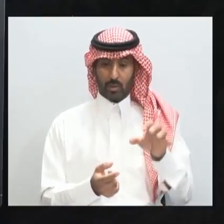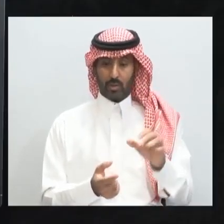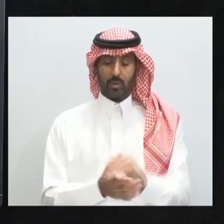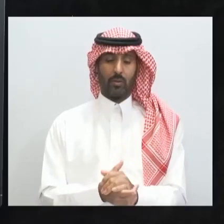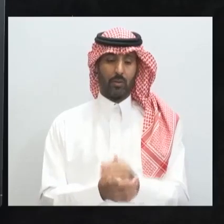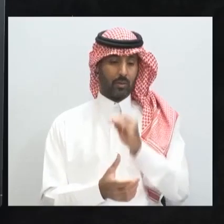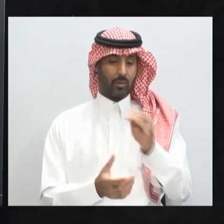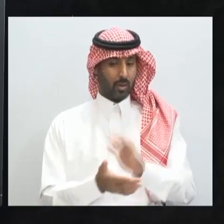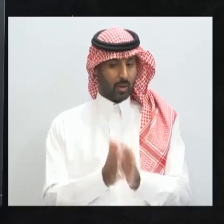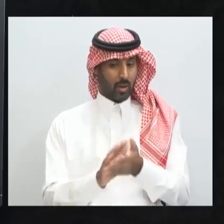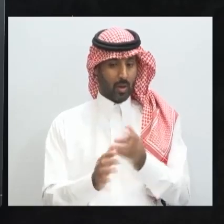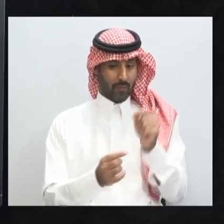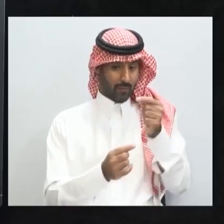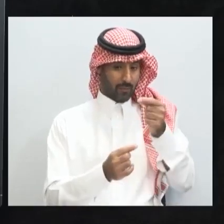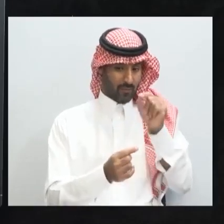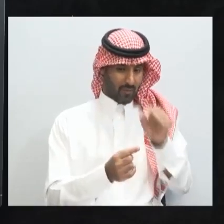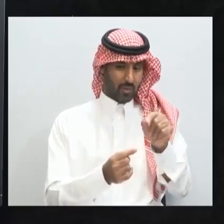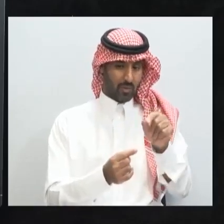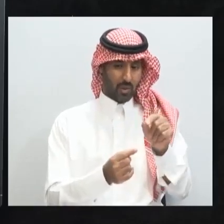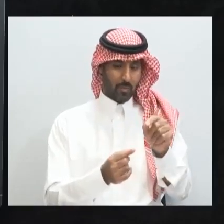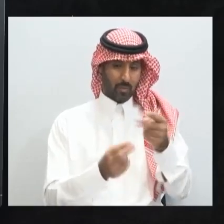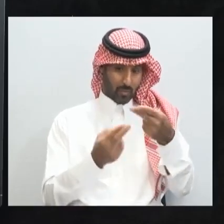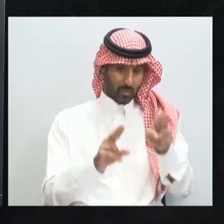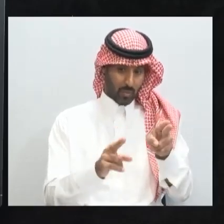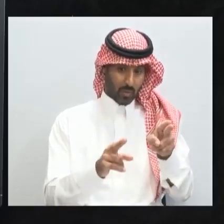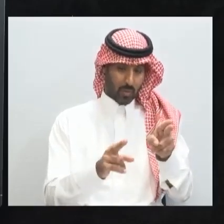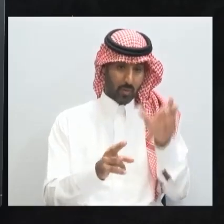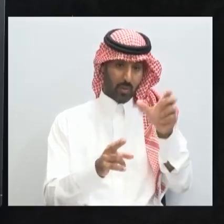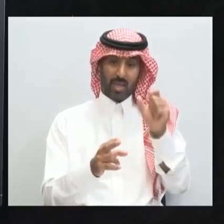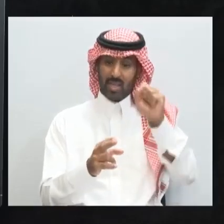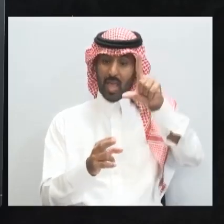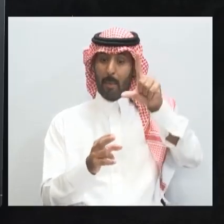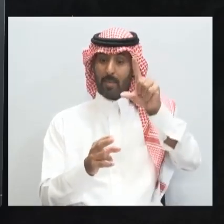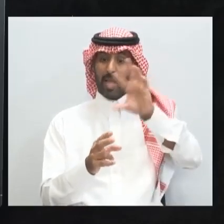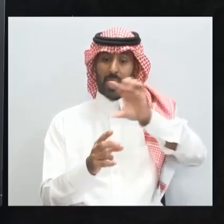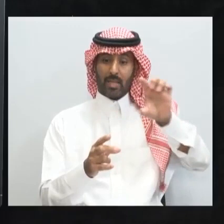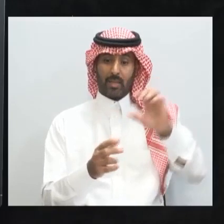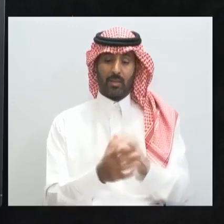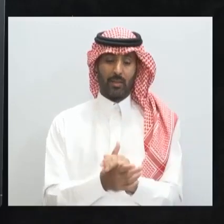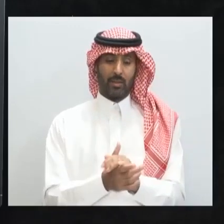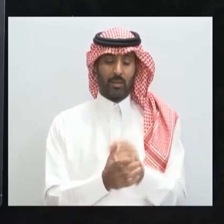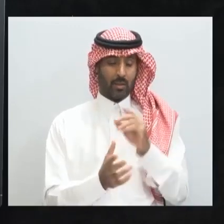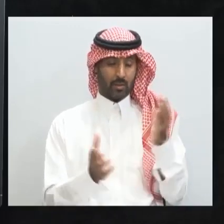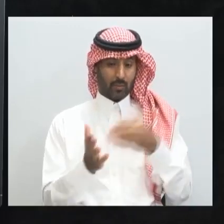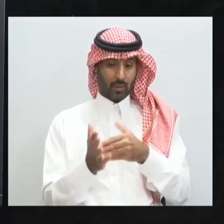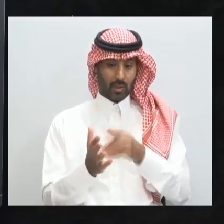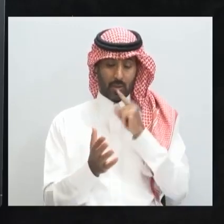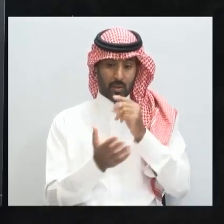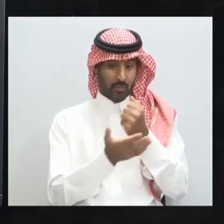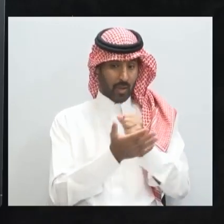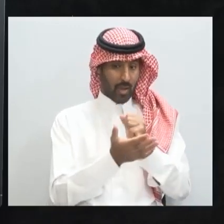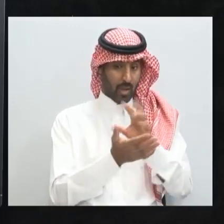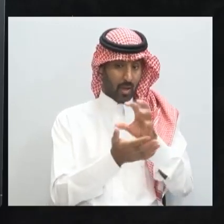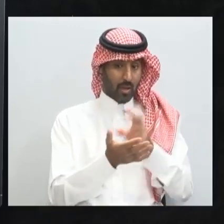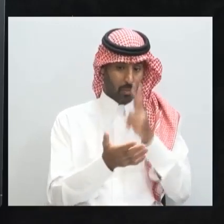is done, there is a full stop, you are going to start the other sentence with a capital. So even if it is a blank here,